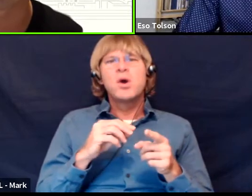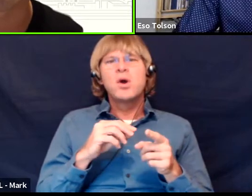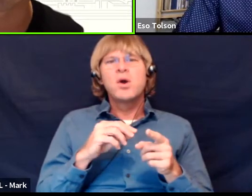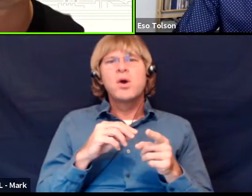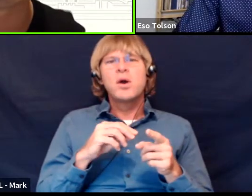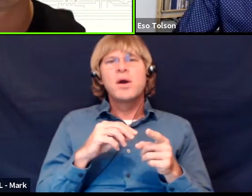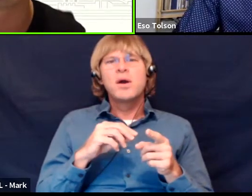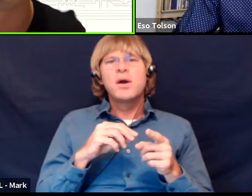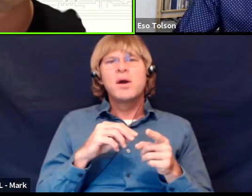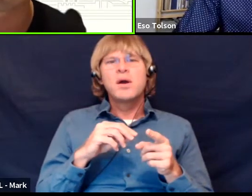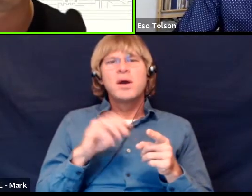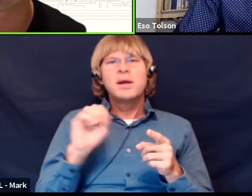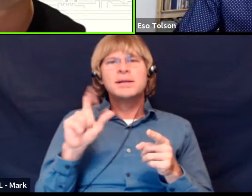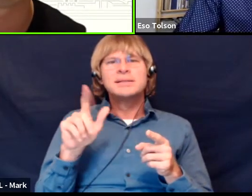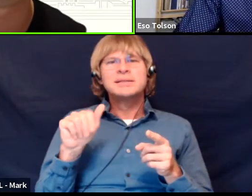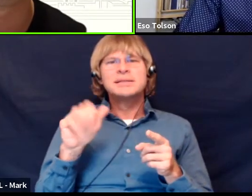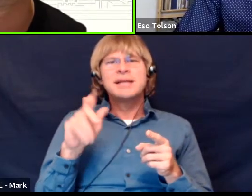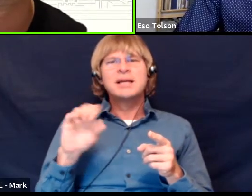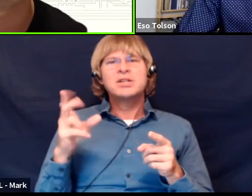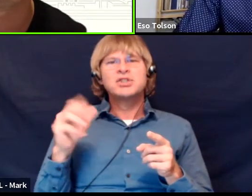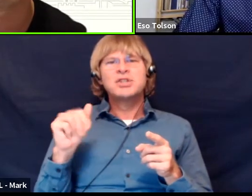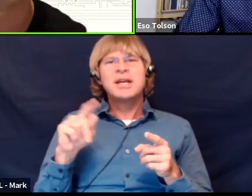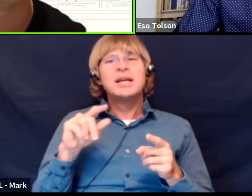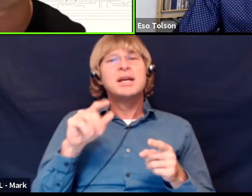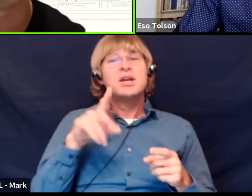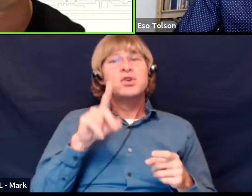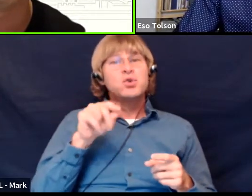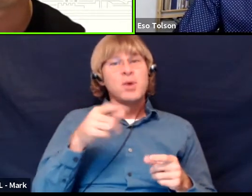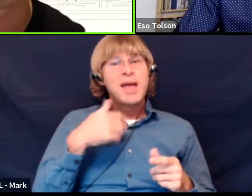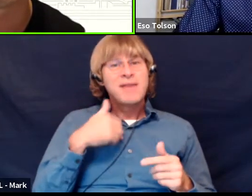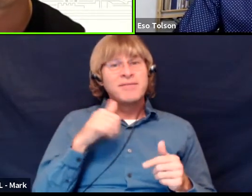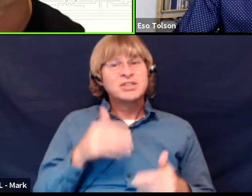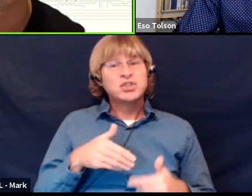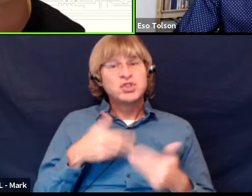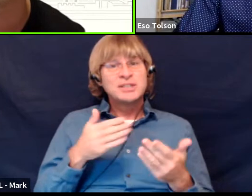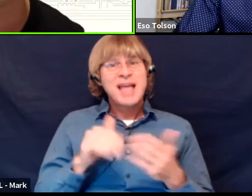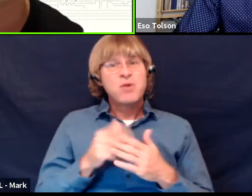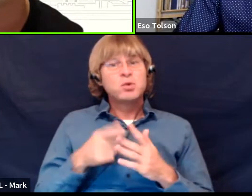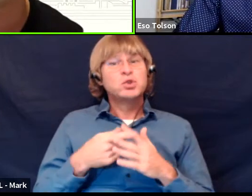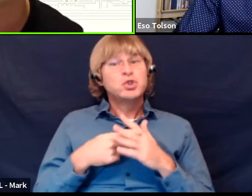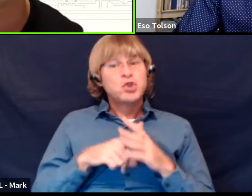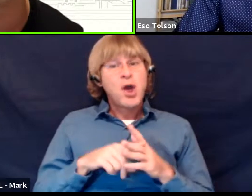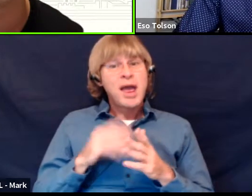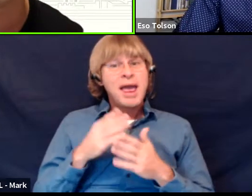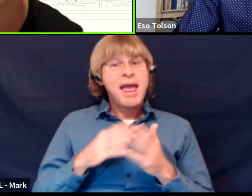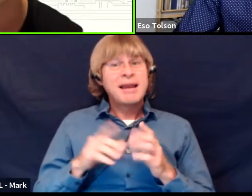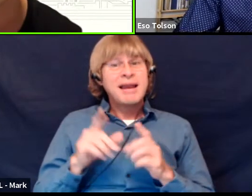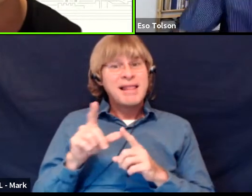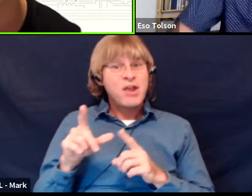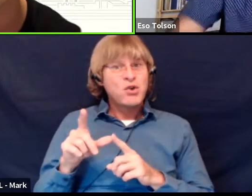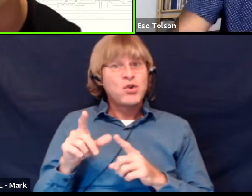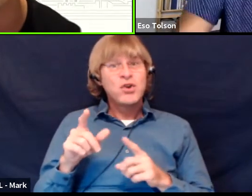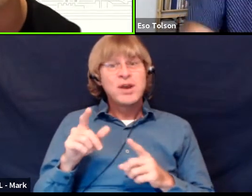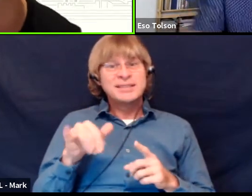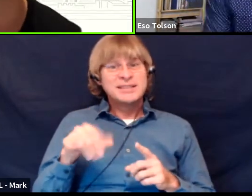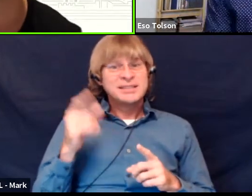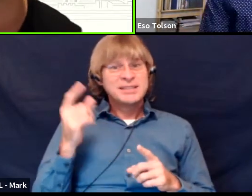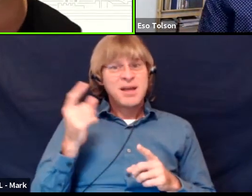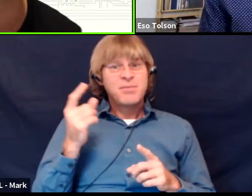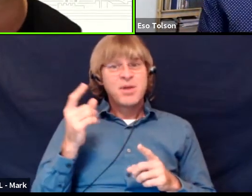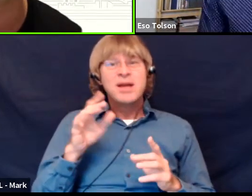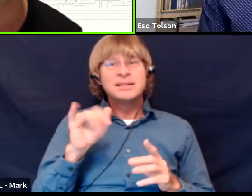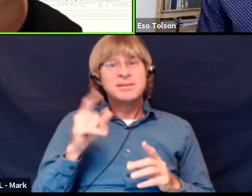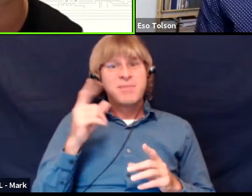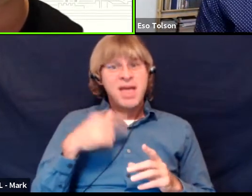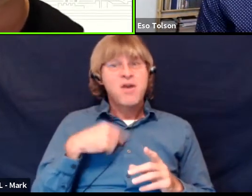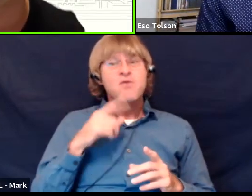Slack chat. So Grace asks, do you have any suggestions on how to start hand lettering? Is it something, it's something